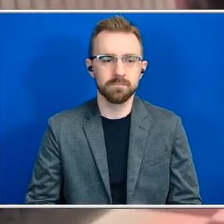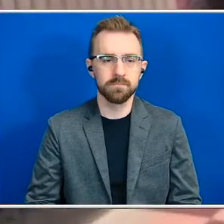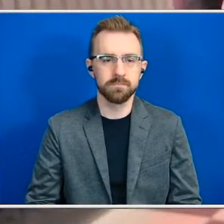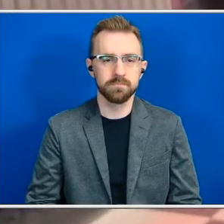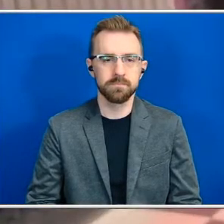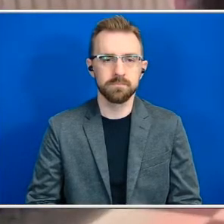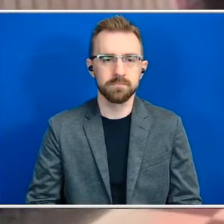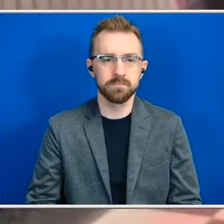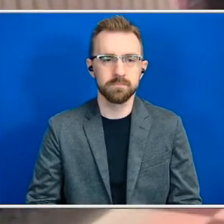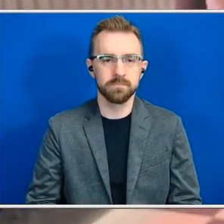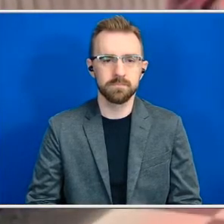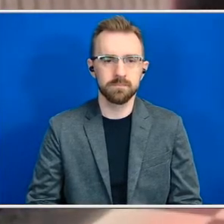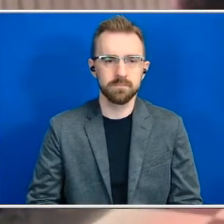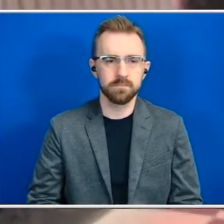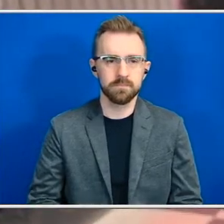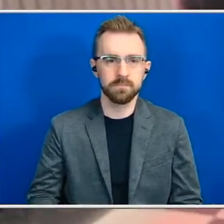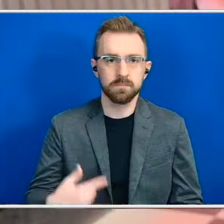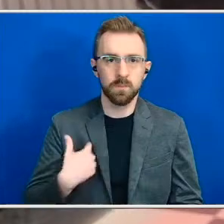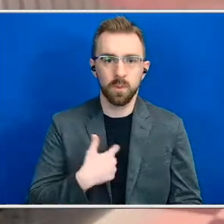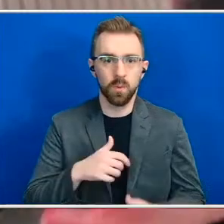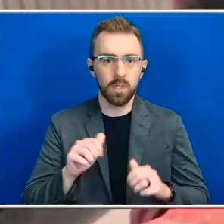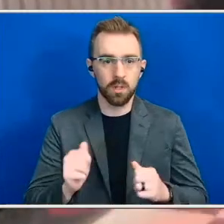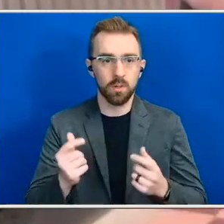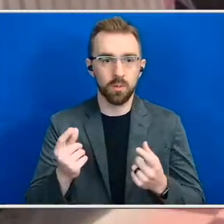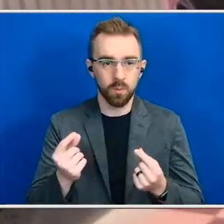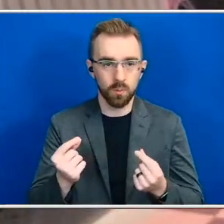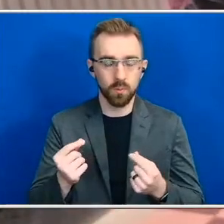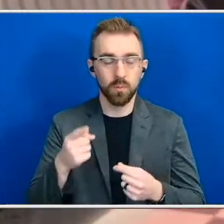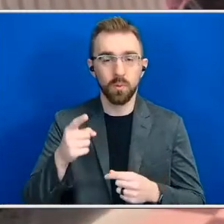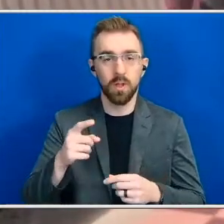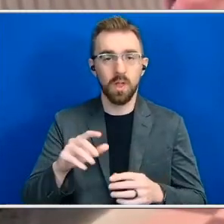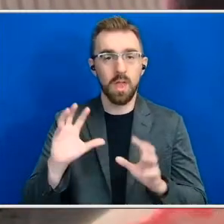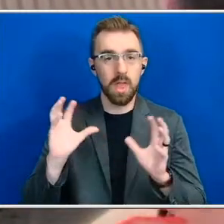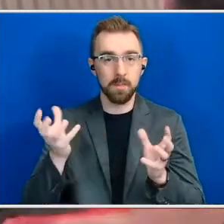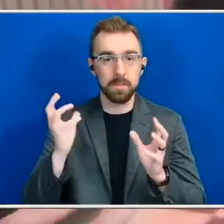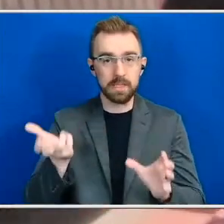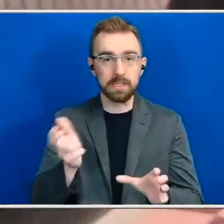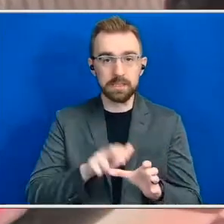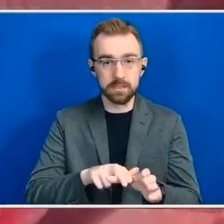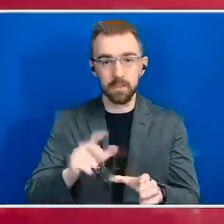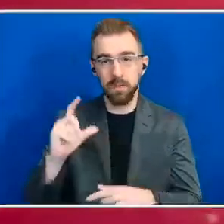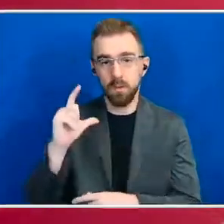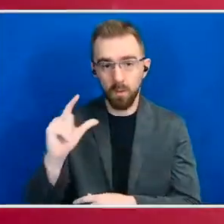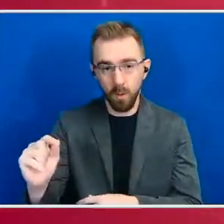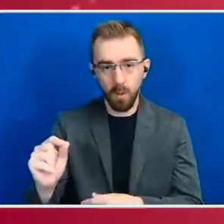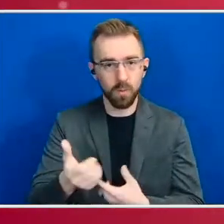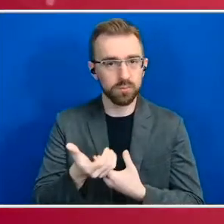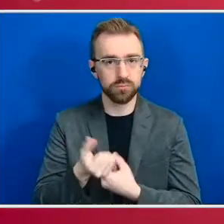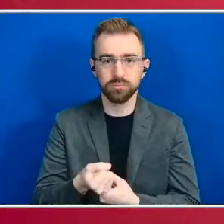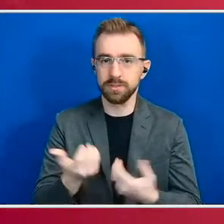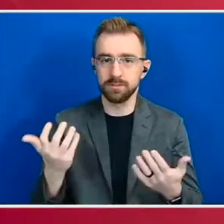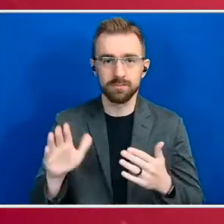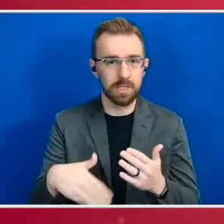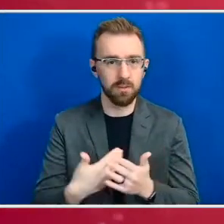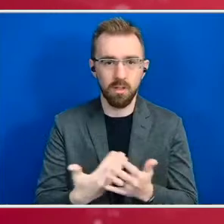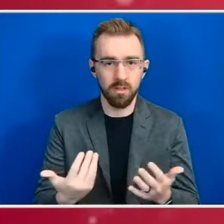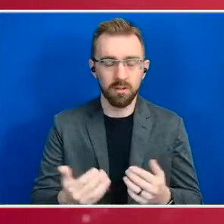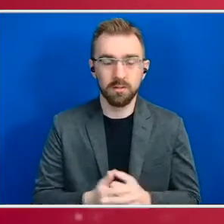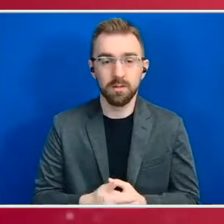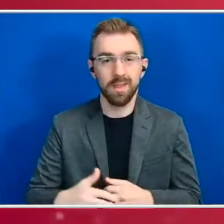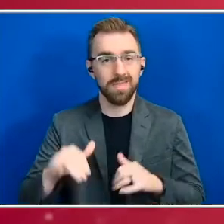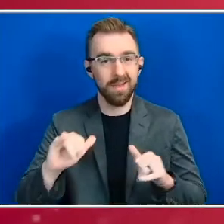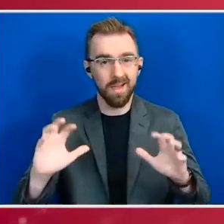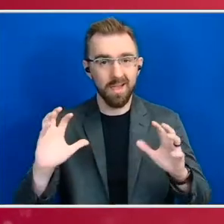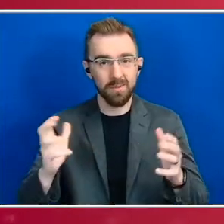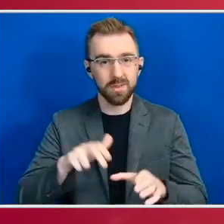all we could do, get in the ambulance, go, and trust. And that ambulance ride led to